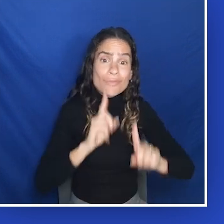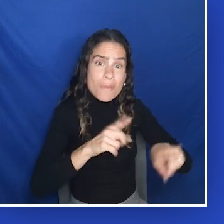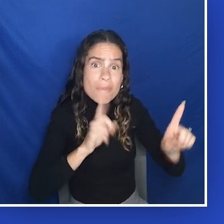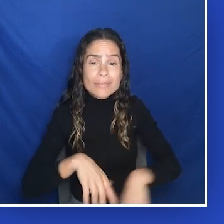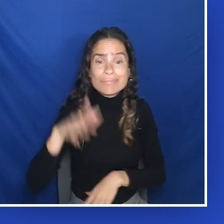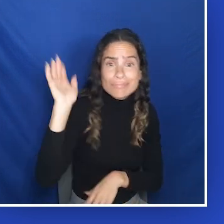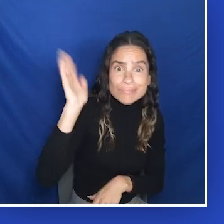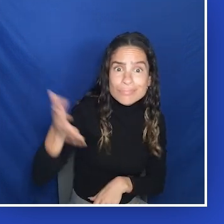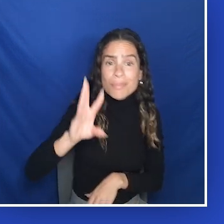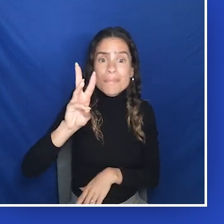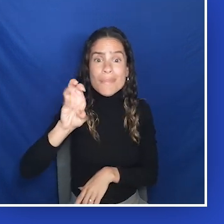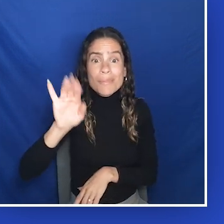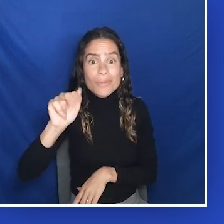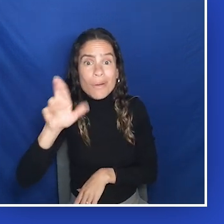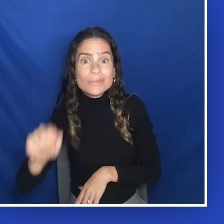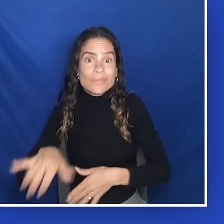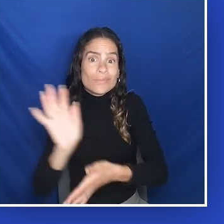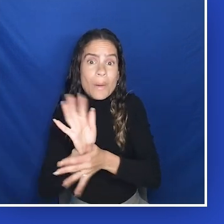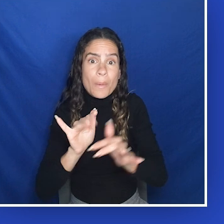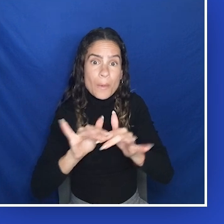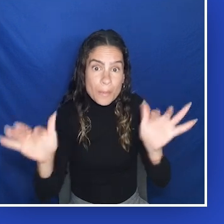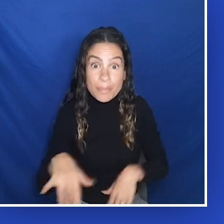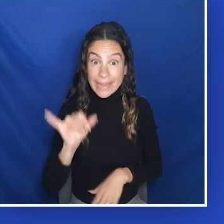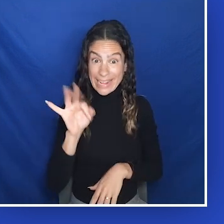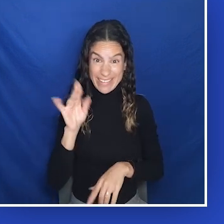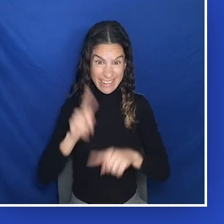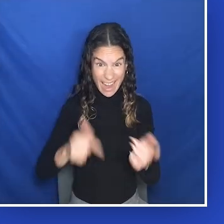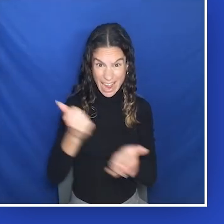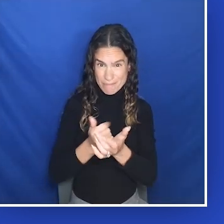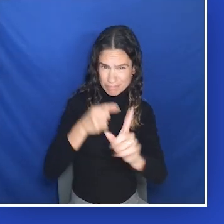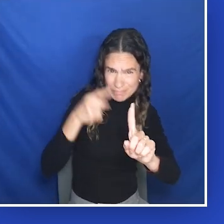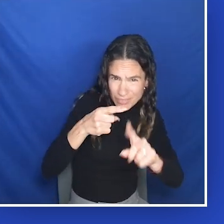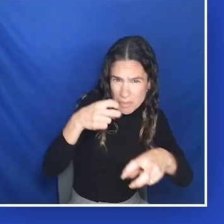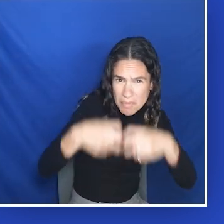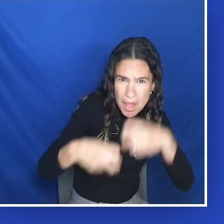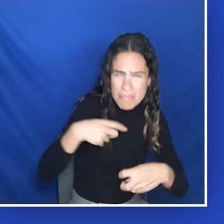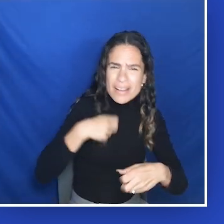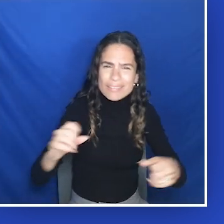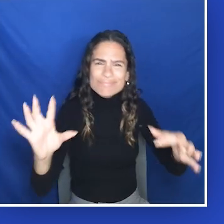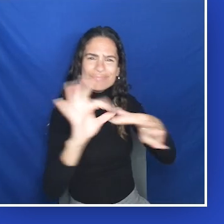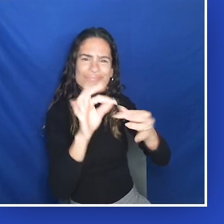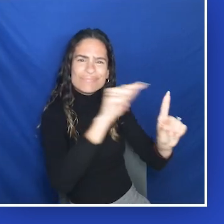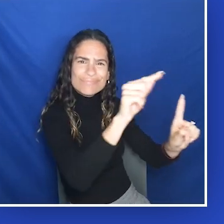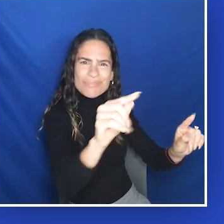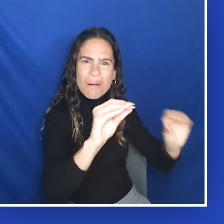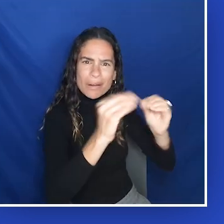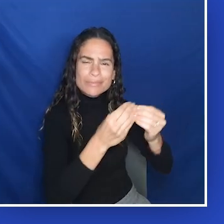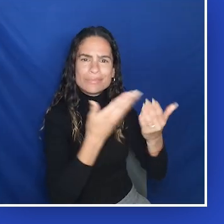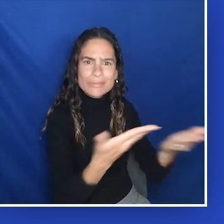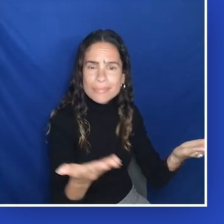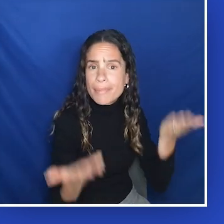disability rights, like reports, webinars, presentations, and videos. If we can't help you with an issue, we can connect you